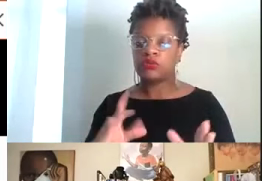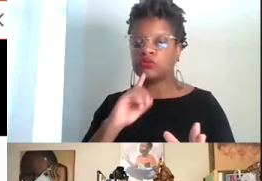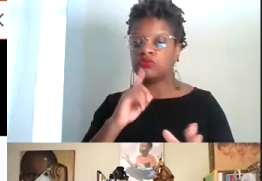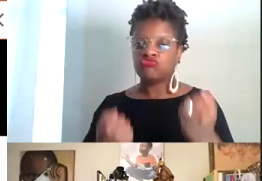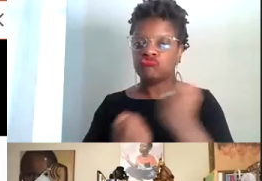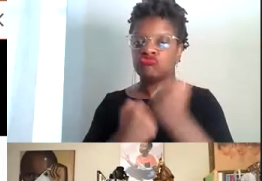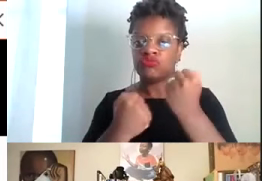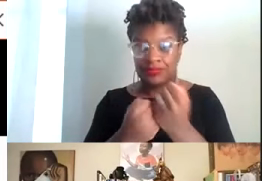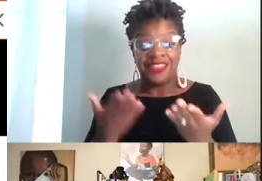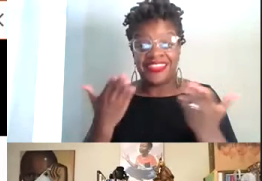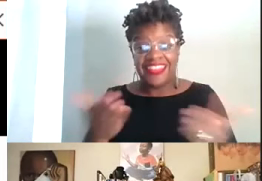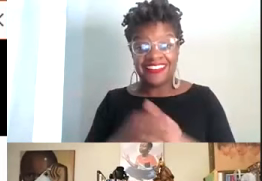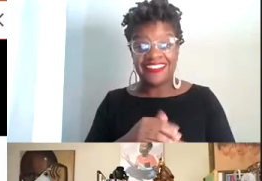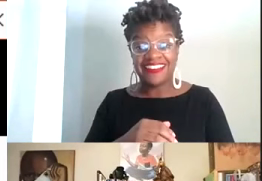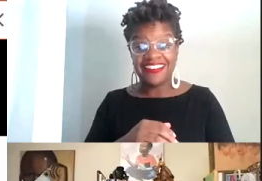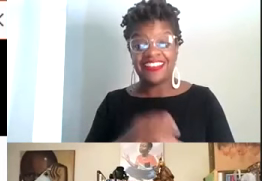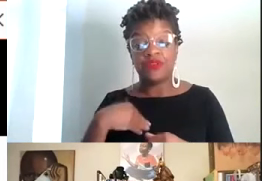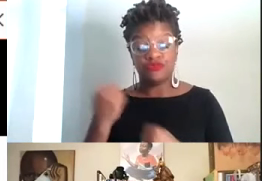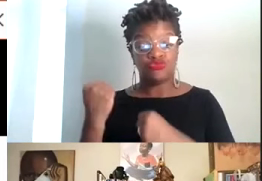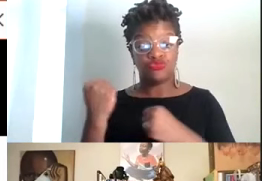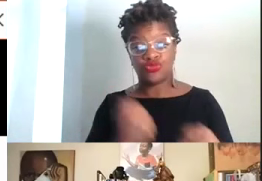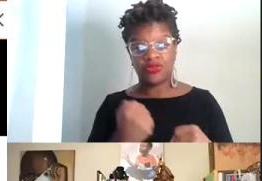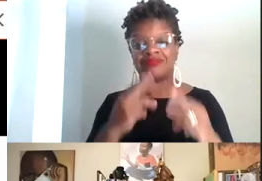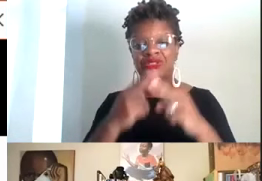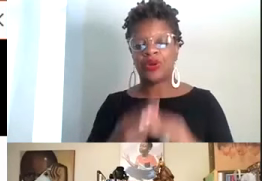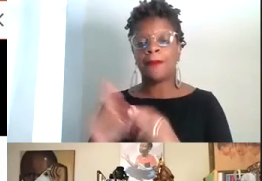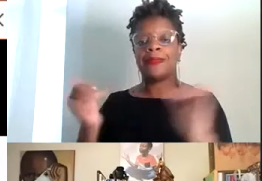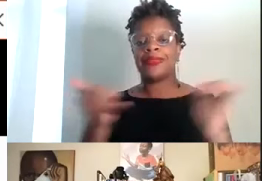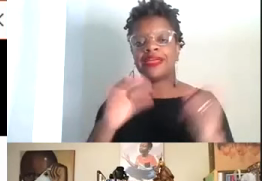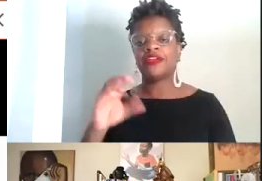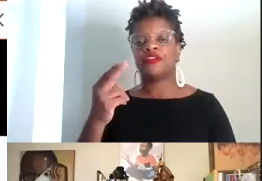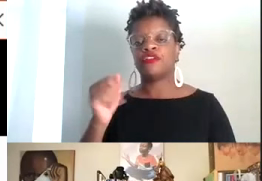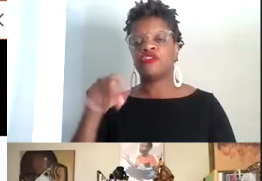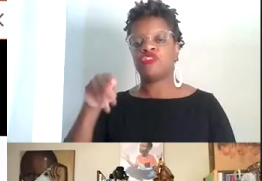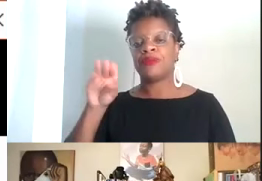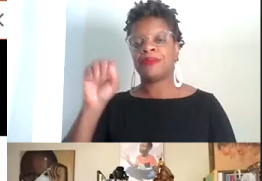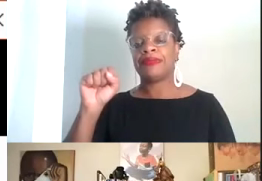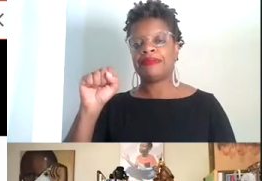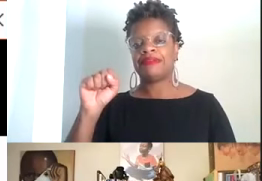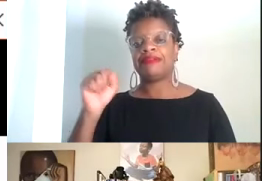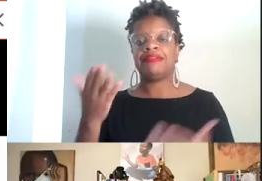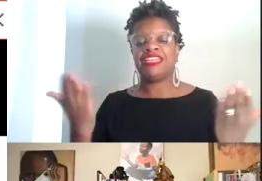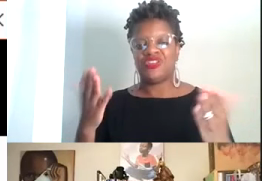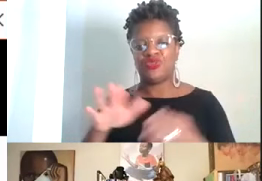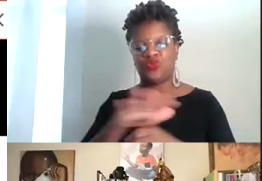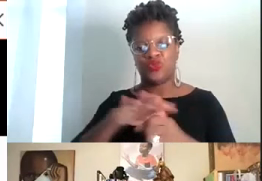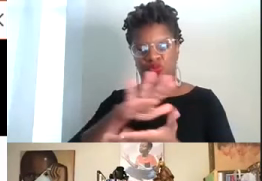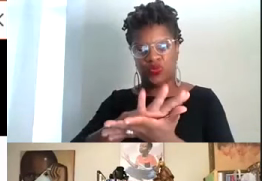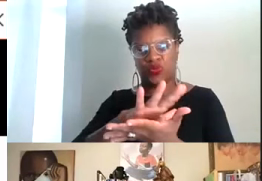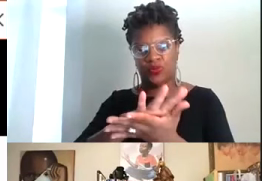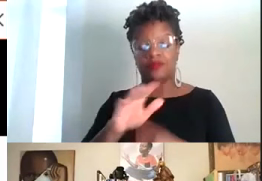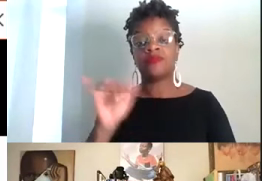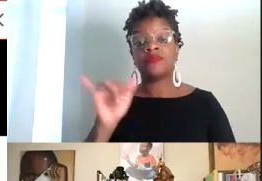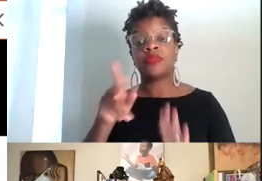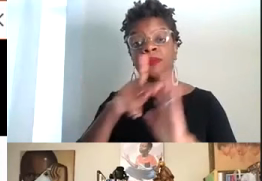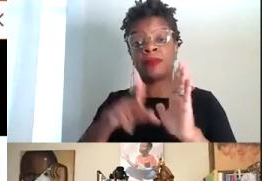We have some very strong play champions in our district. We also have a number of policies in place that are